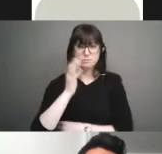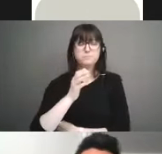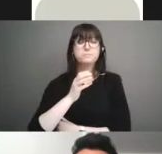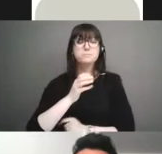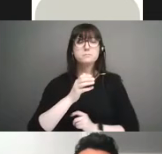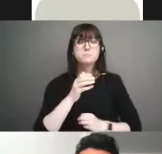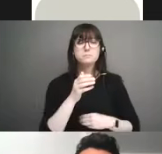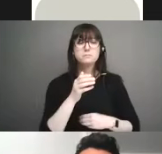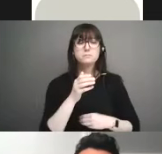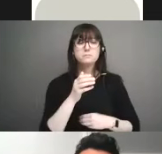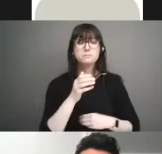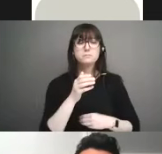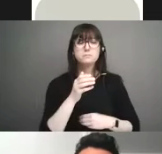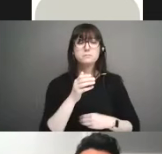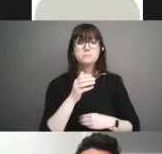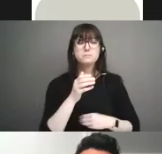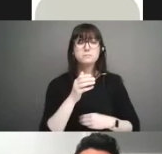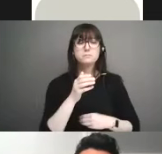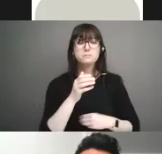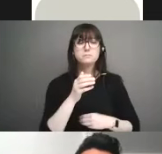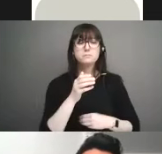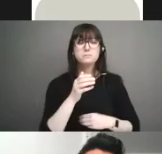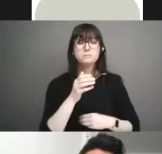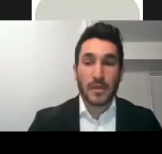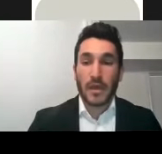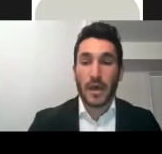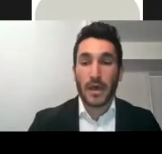to determine whether or not you're appointing the right person.